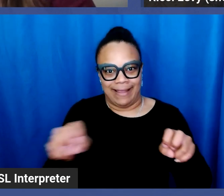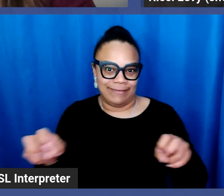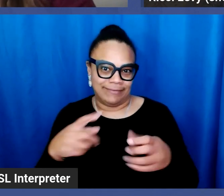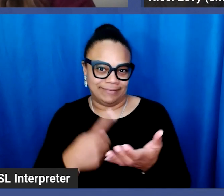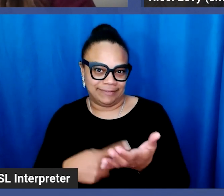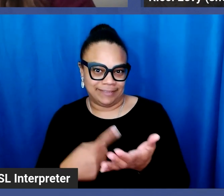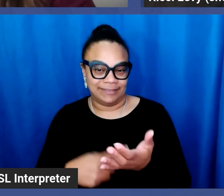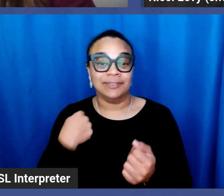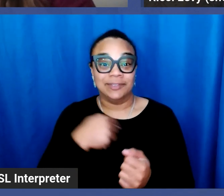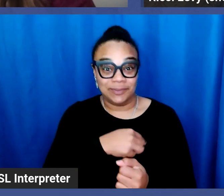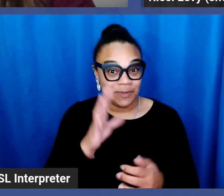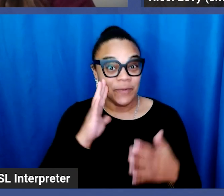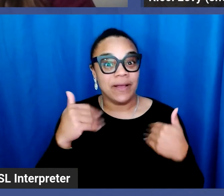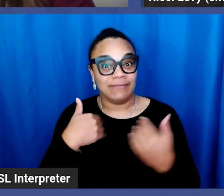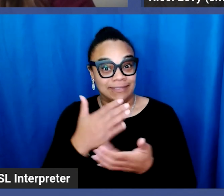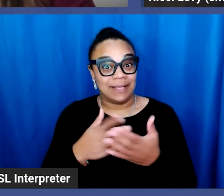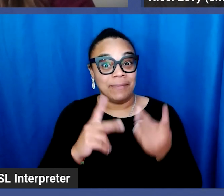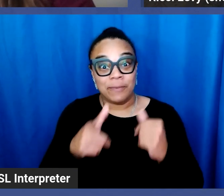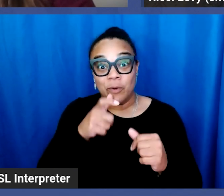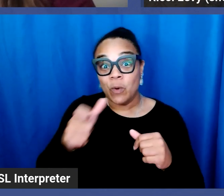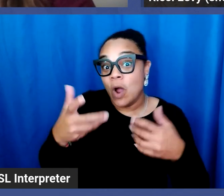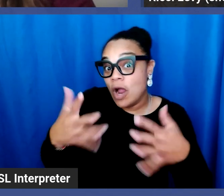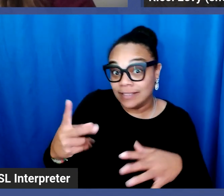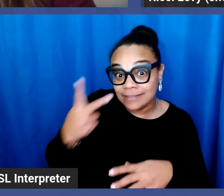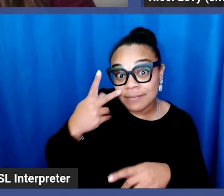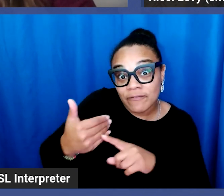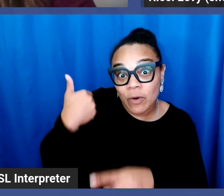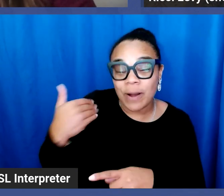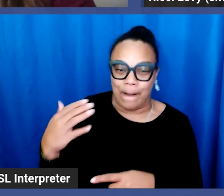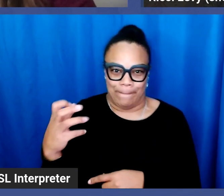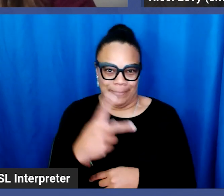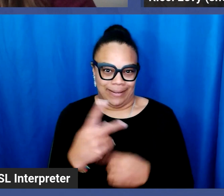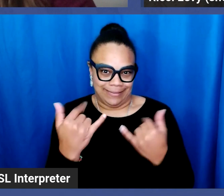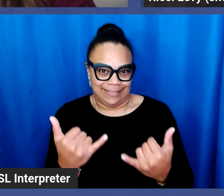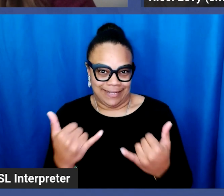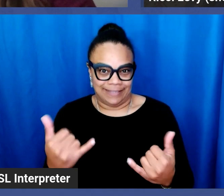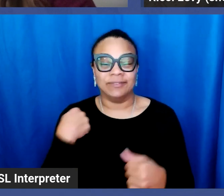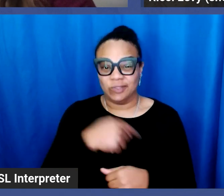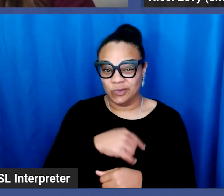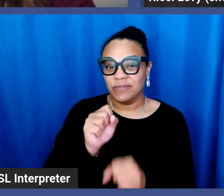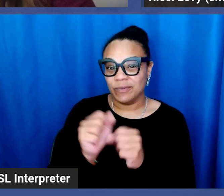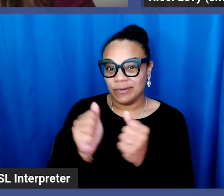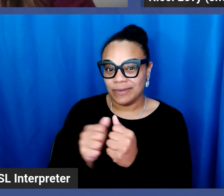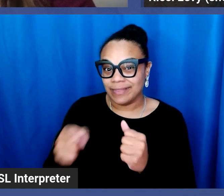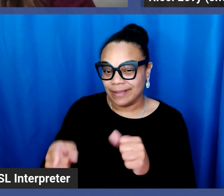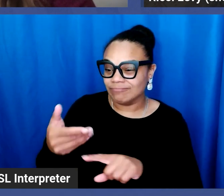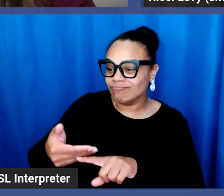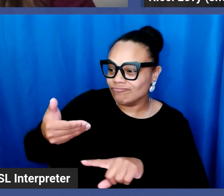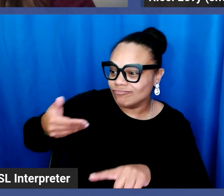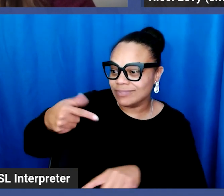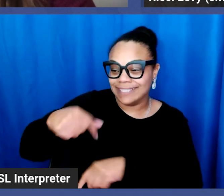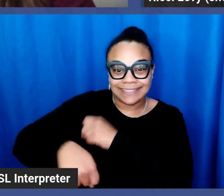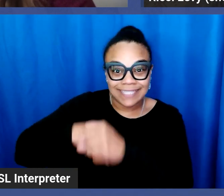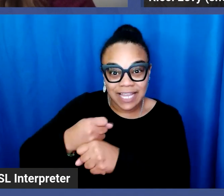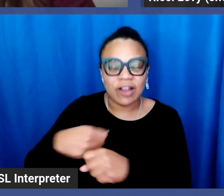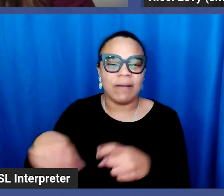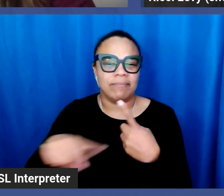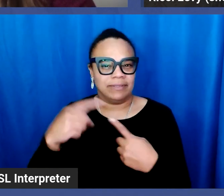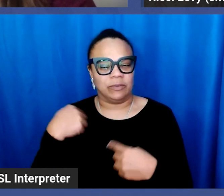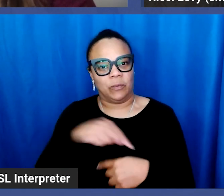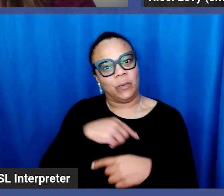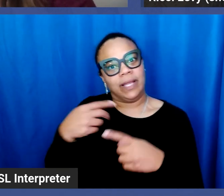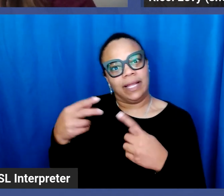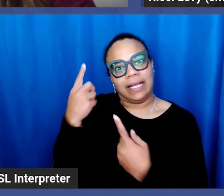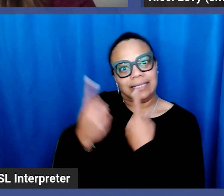that Woodhull works with consistently throughout the year and folks we consider to be allies in this work in fighting against